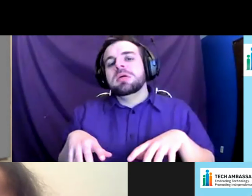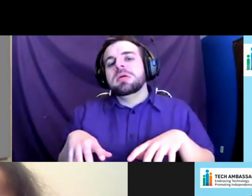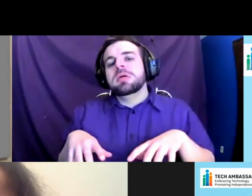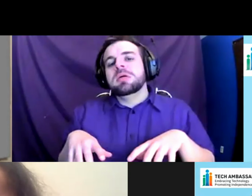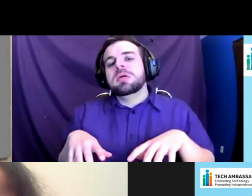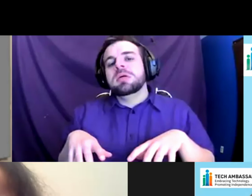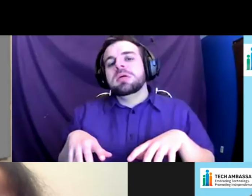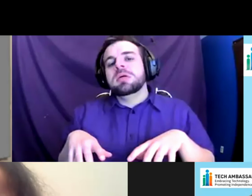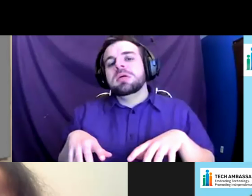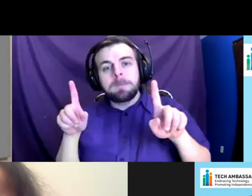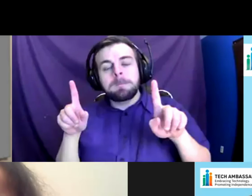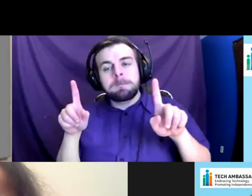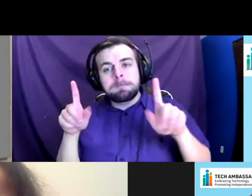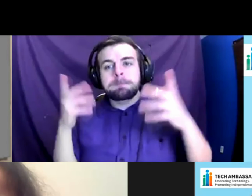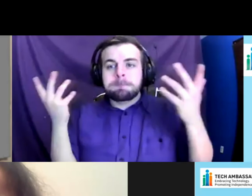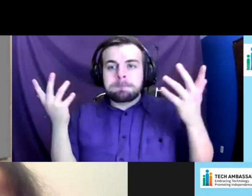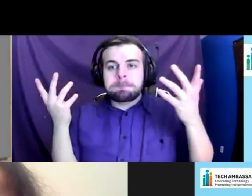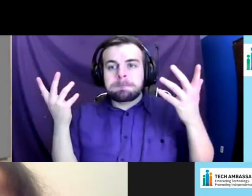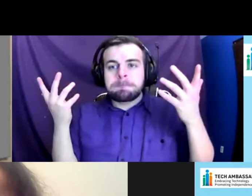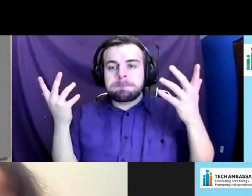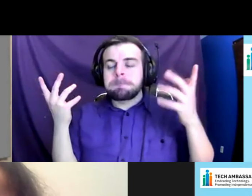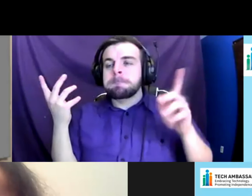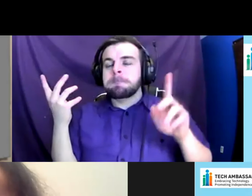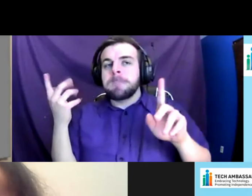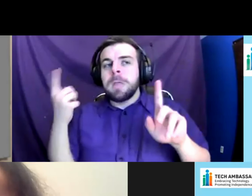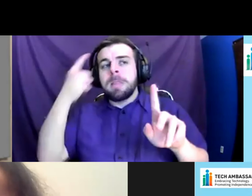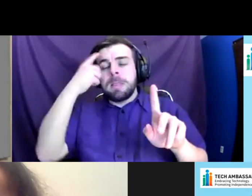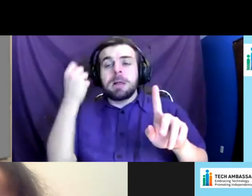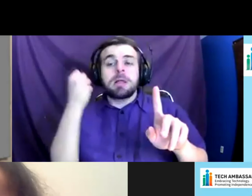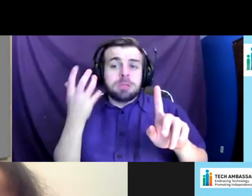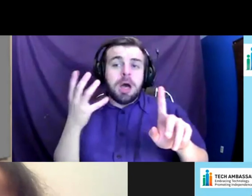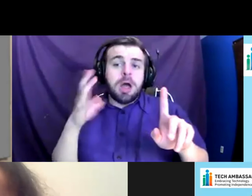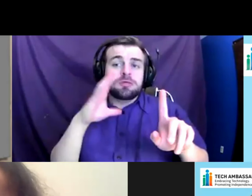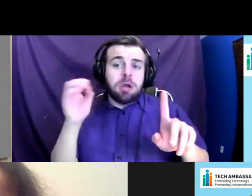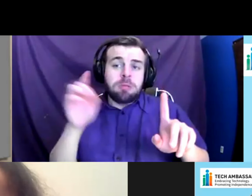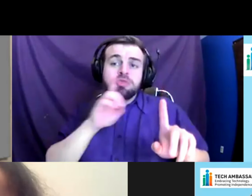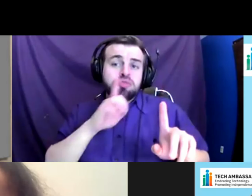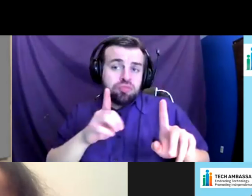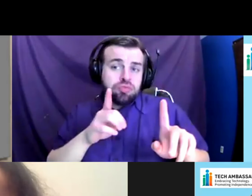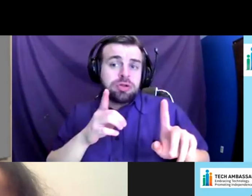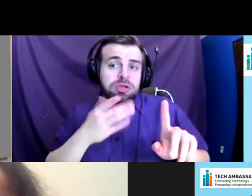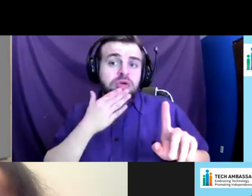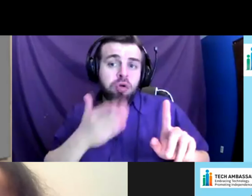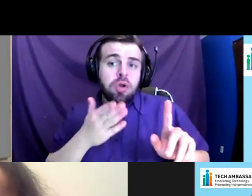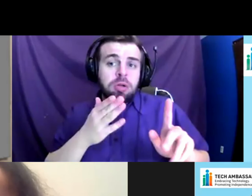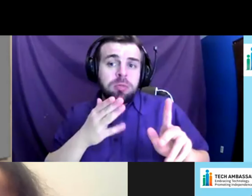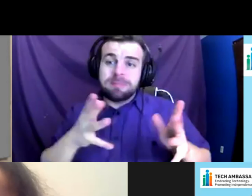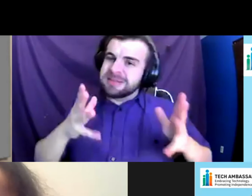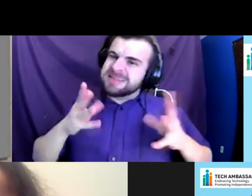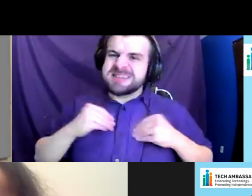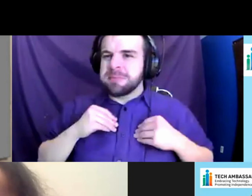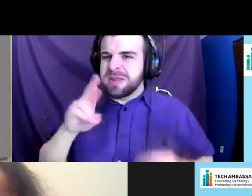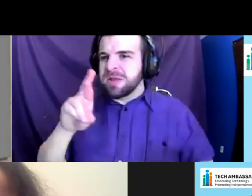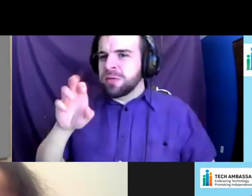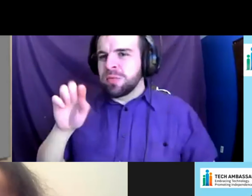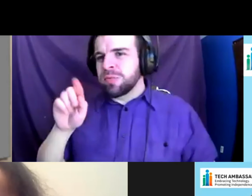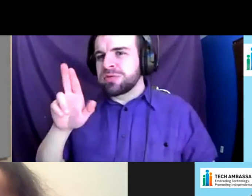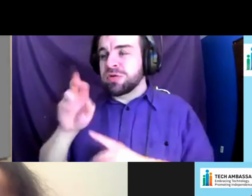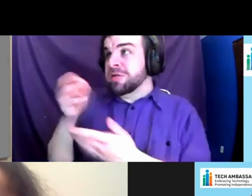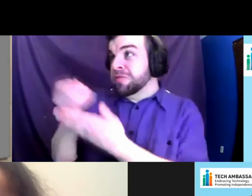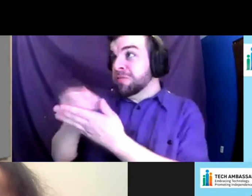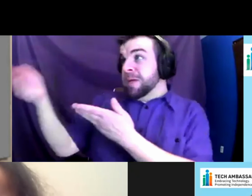Okay. But I also think that many of these companies are very good about taking a return if you were to buy one and somehow it